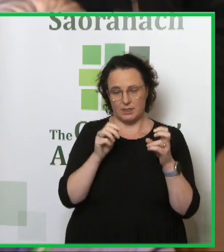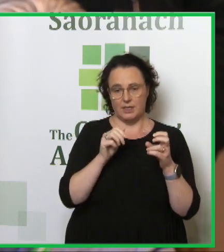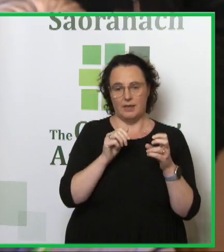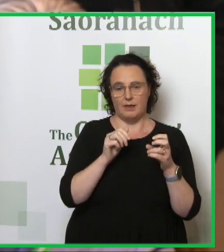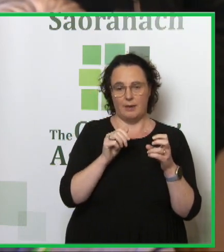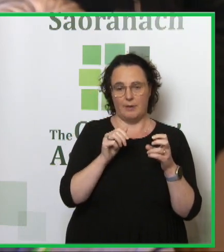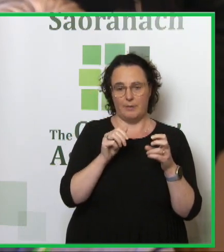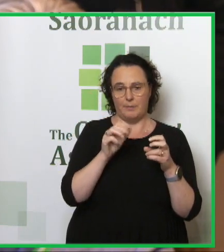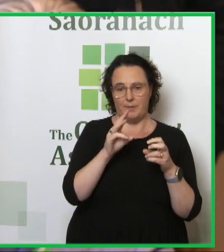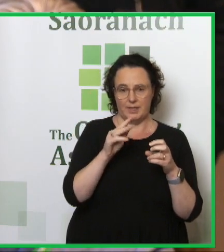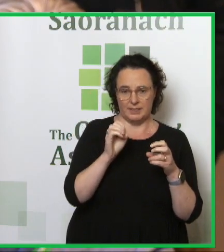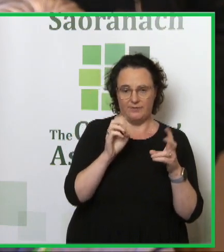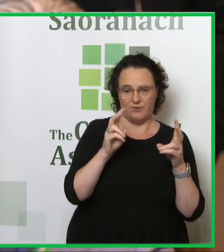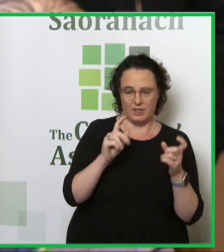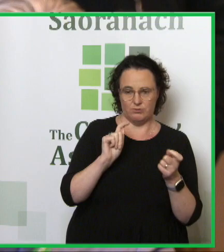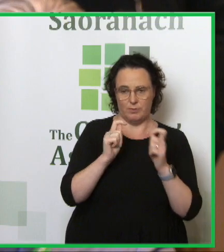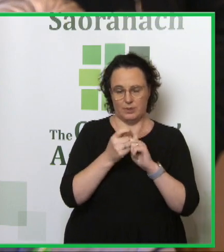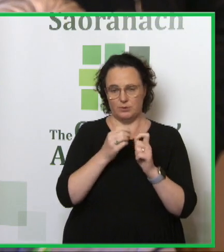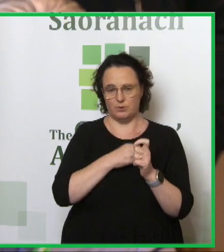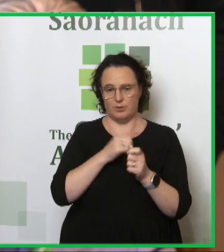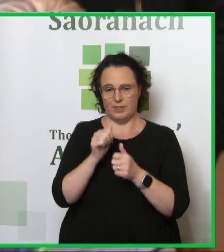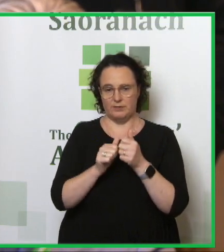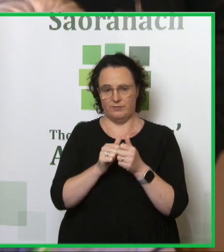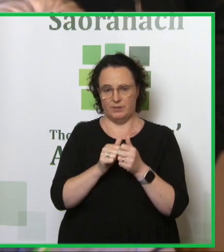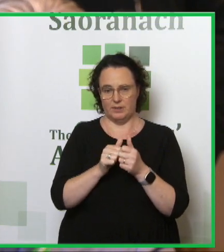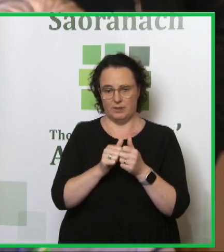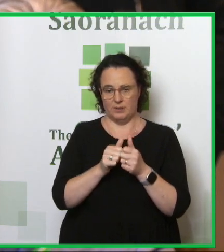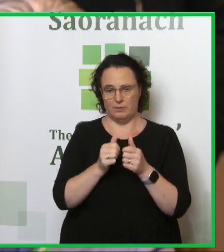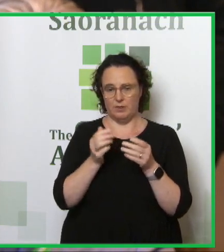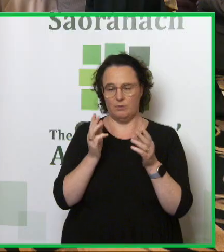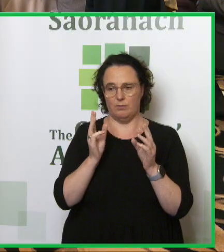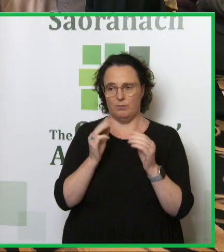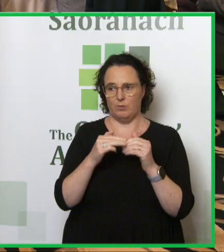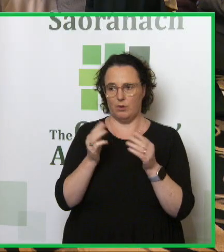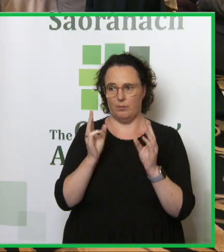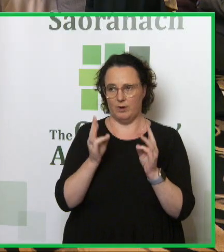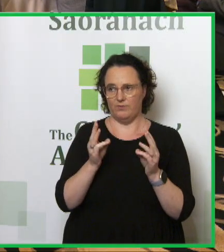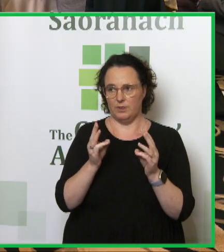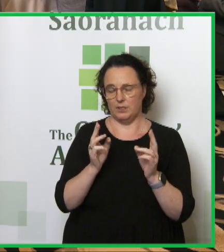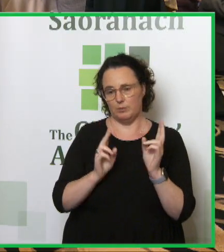active, please. That would be more powerful, I suppose.